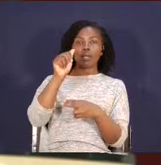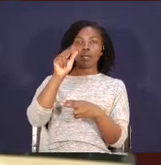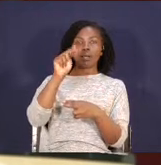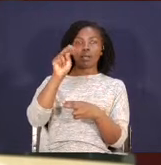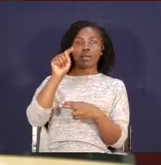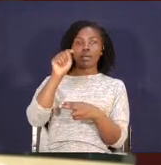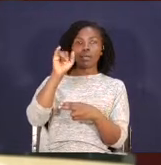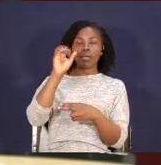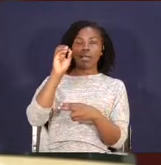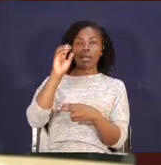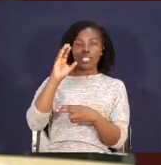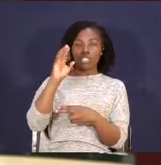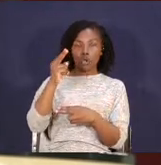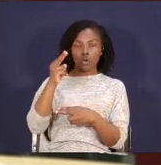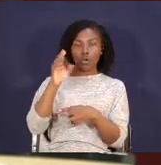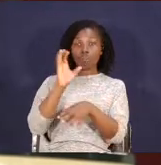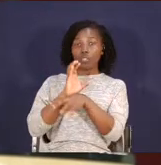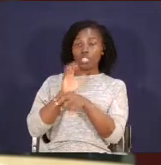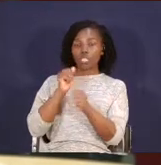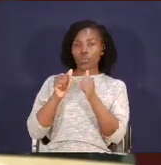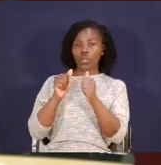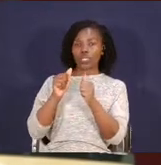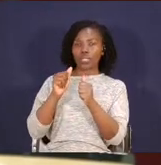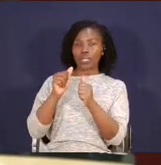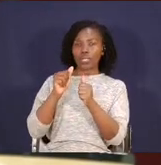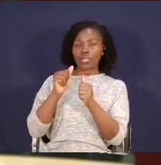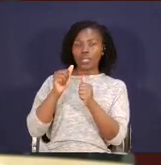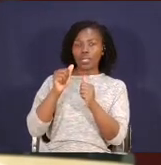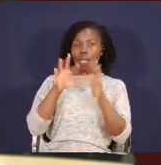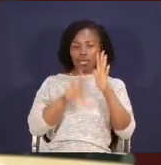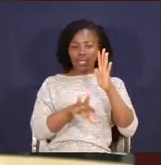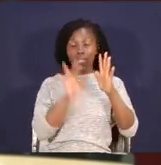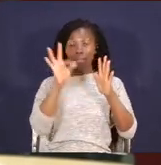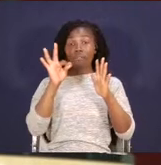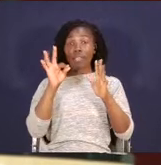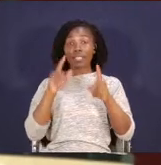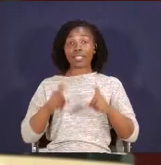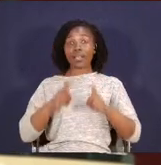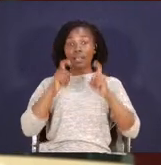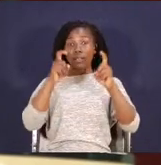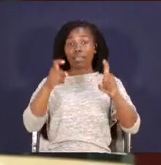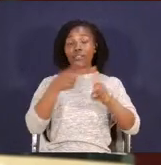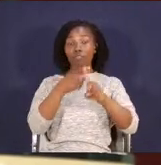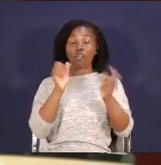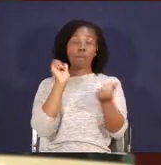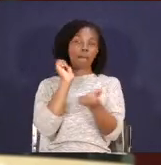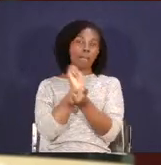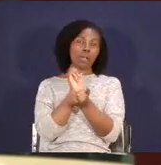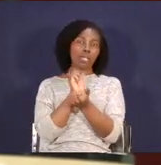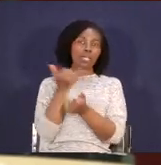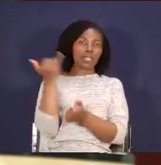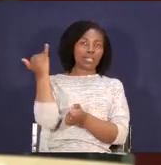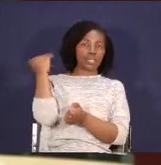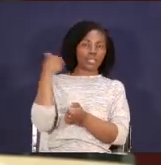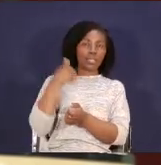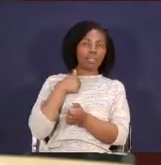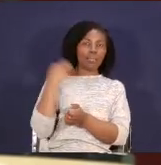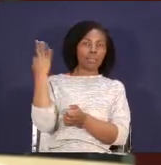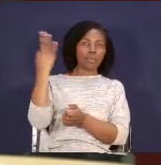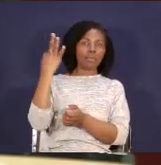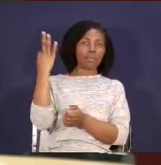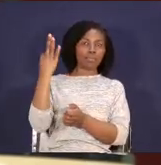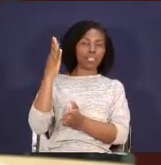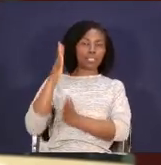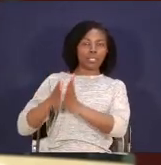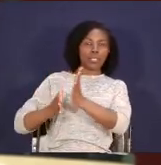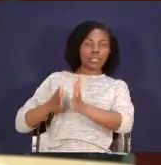church discovers his gift and strength through the Holy Spirit in Acts chapter 13. In fact, I was preaching that yesterday in Naivasha. I